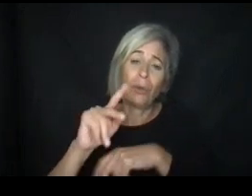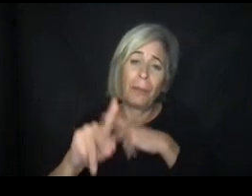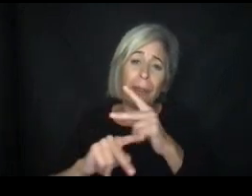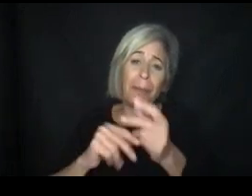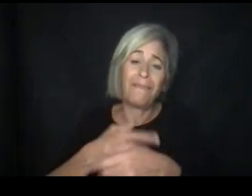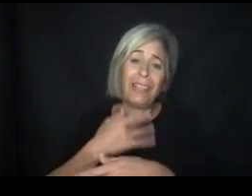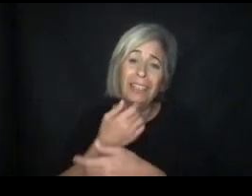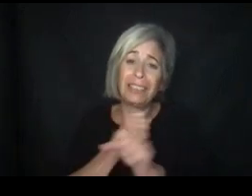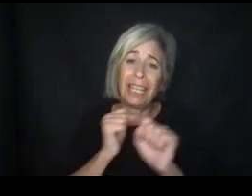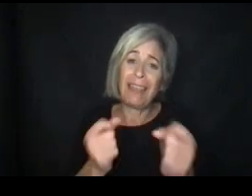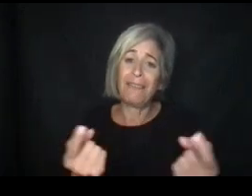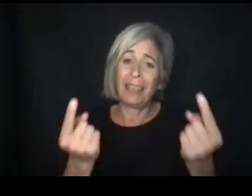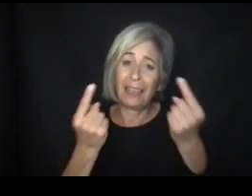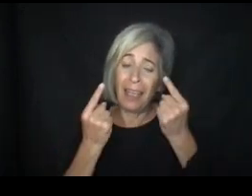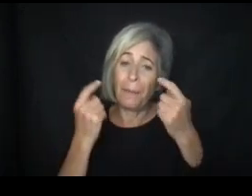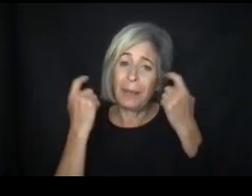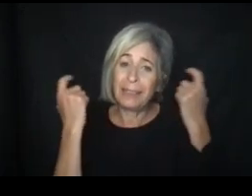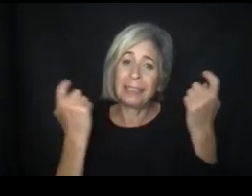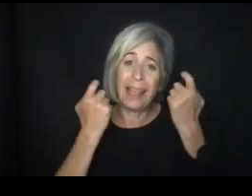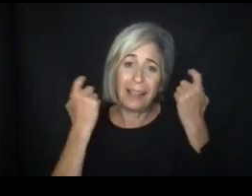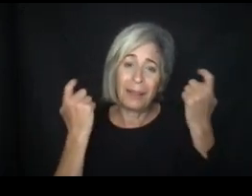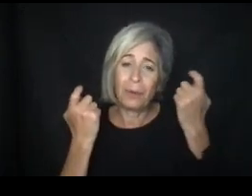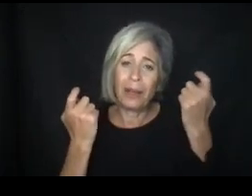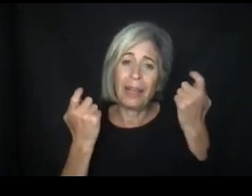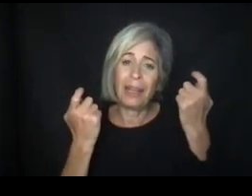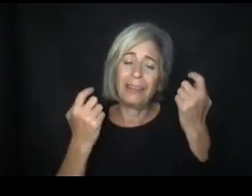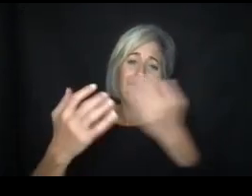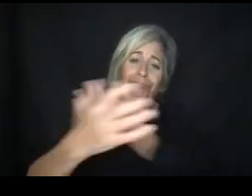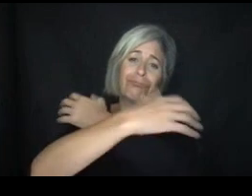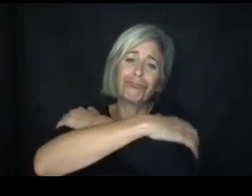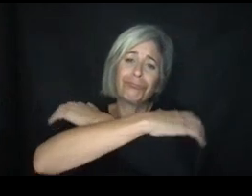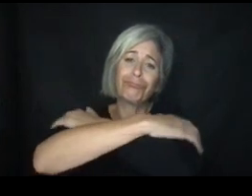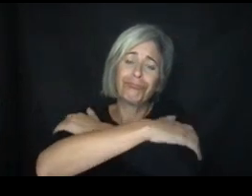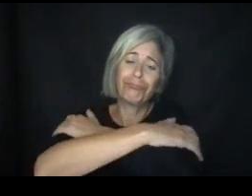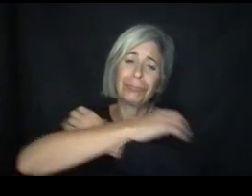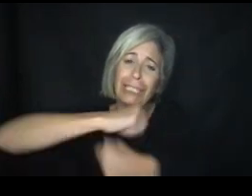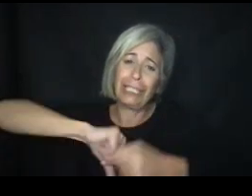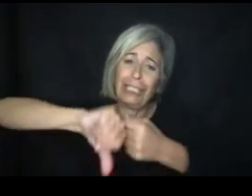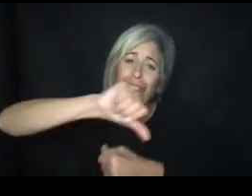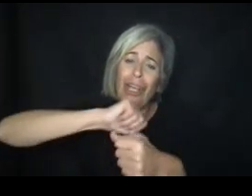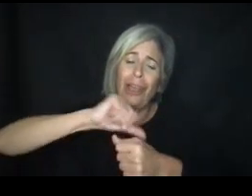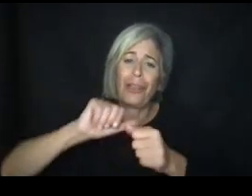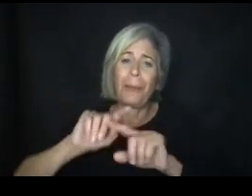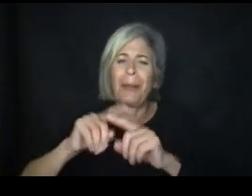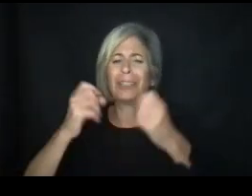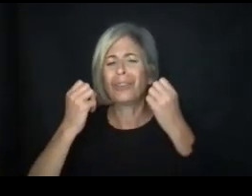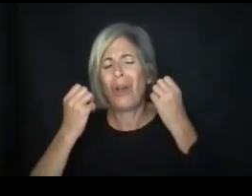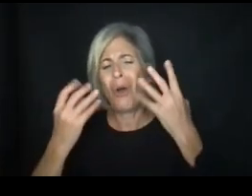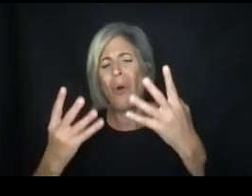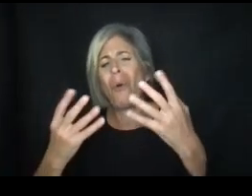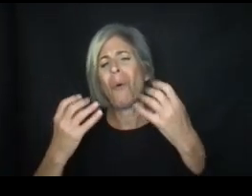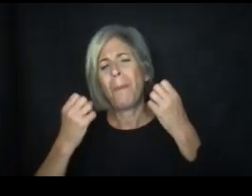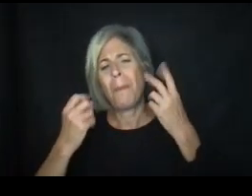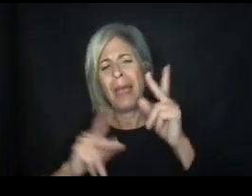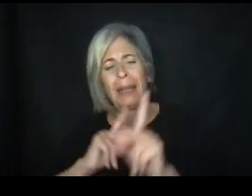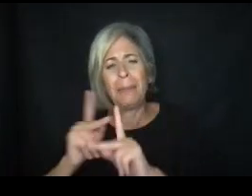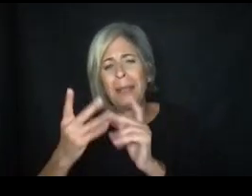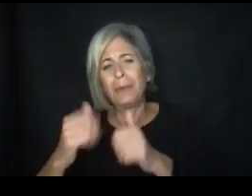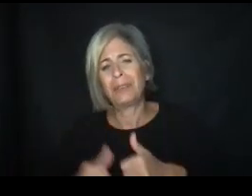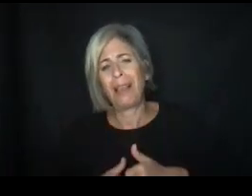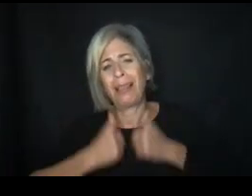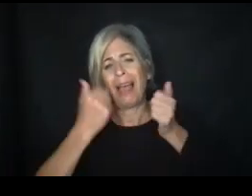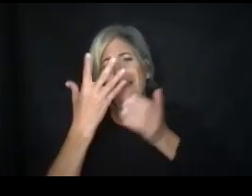out, celebrate, hug each other. But there were so many lives that were